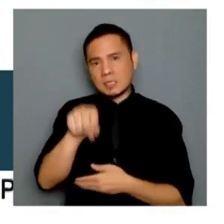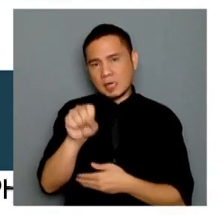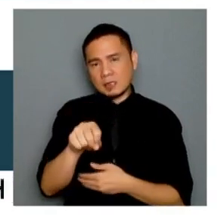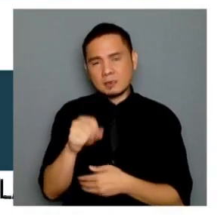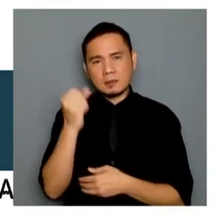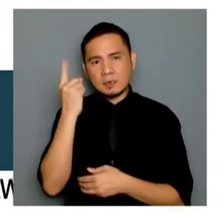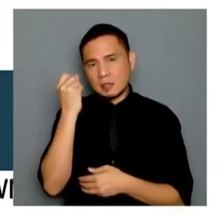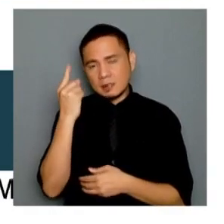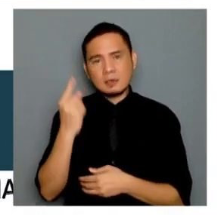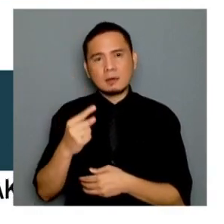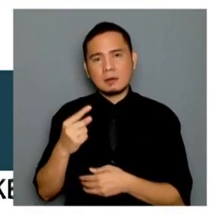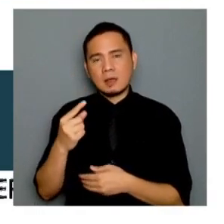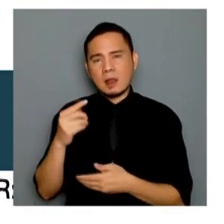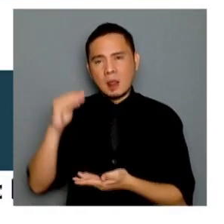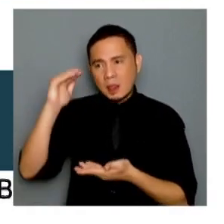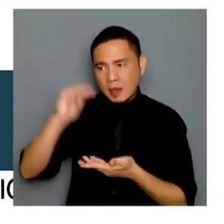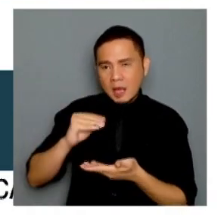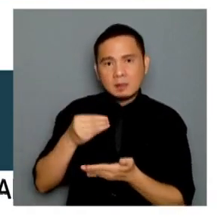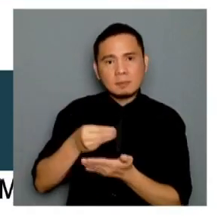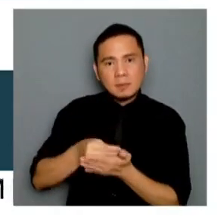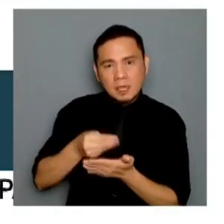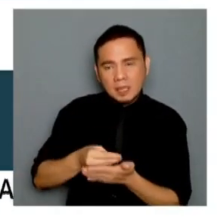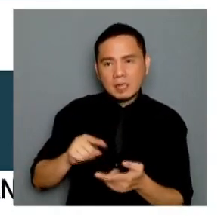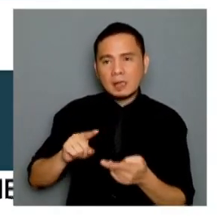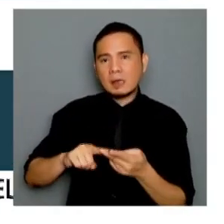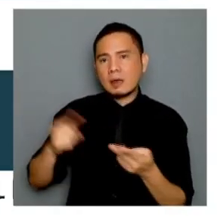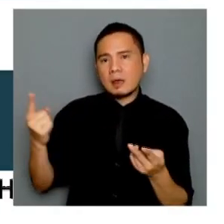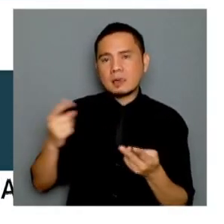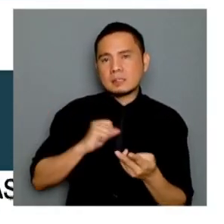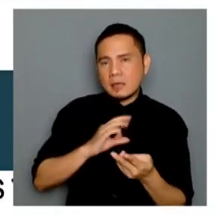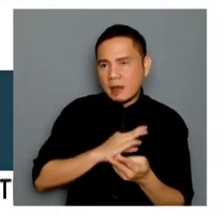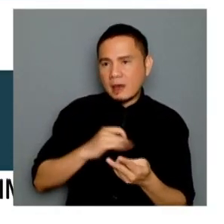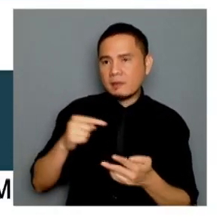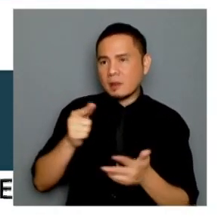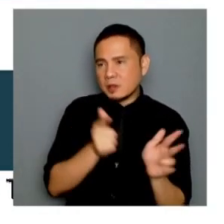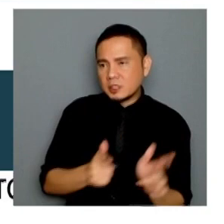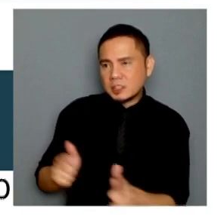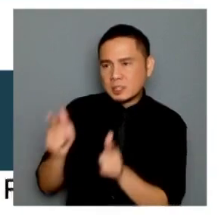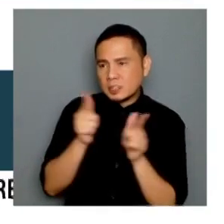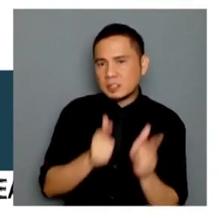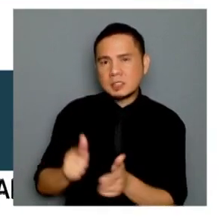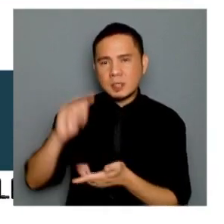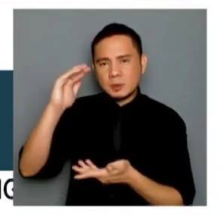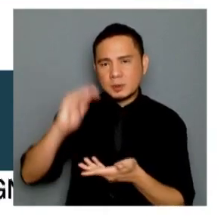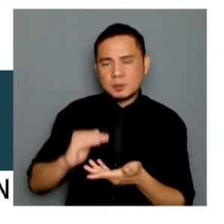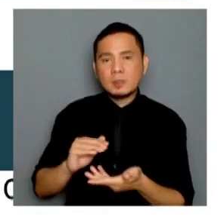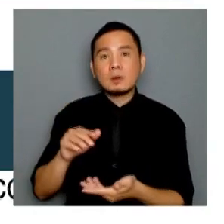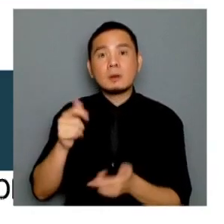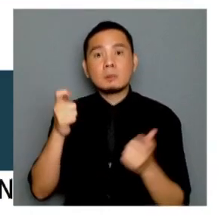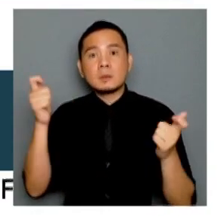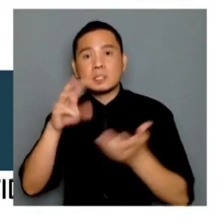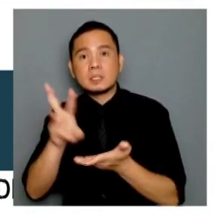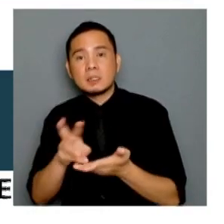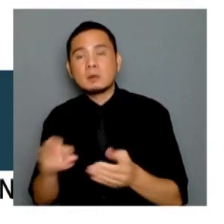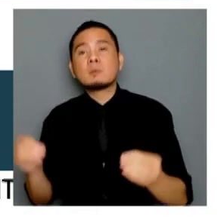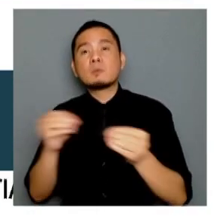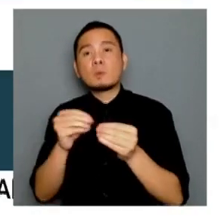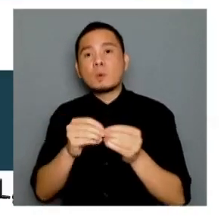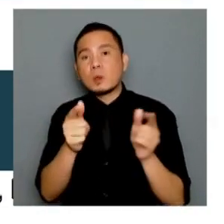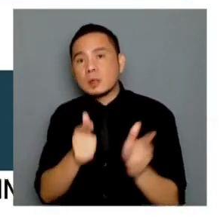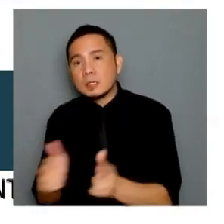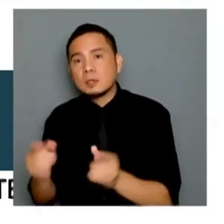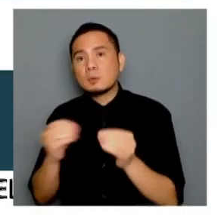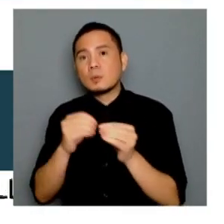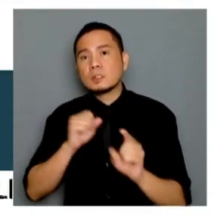less funding, we have less manpower, we have less logistics. The bigger cities have bigger funding, they have more manpower, they have more